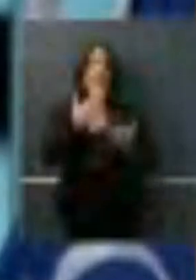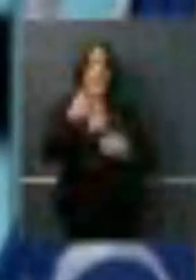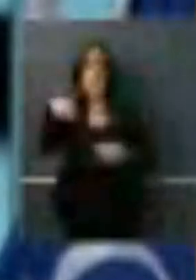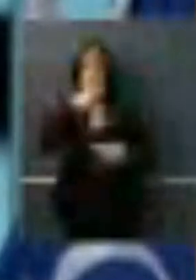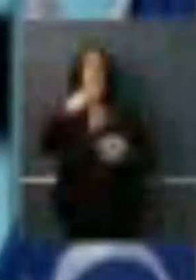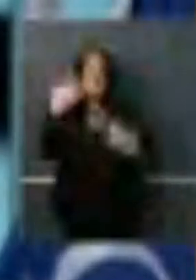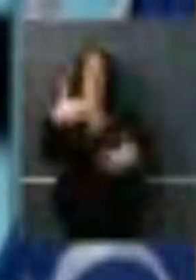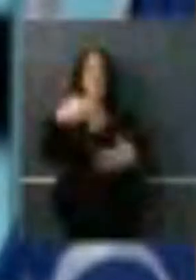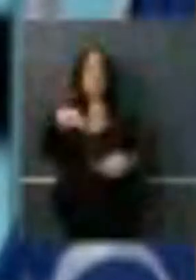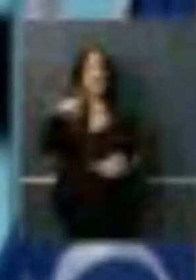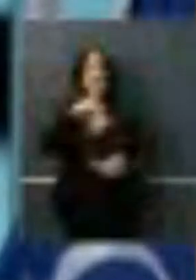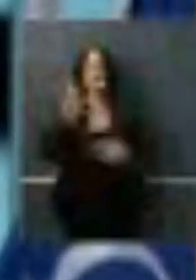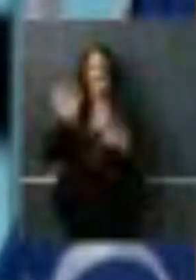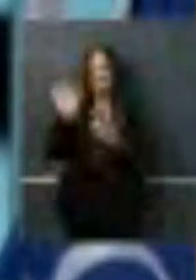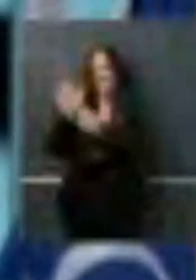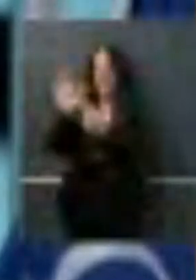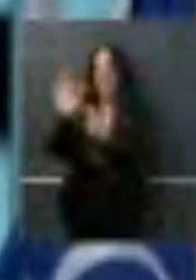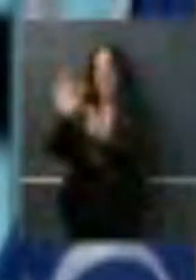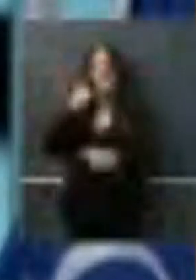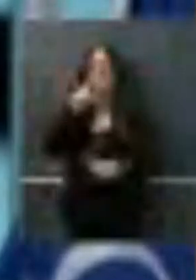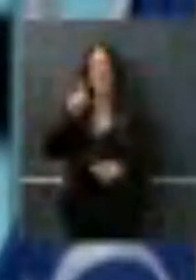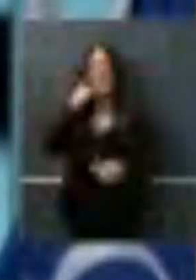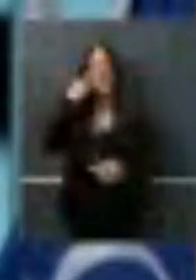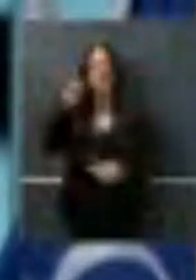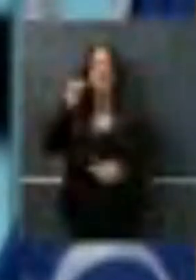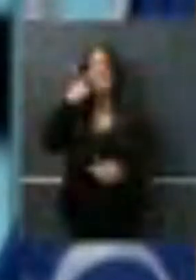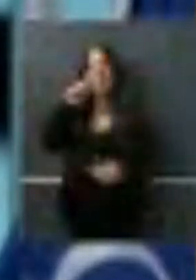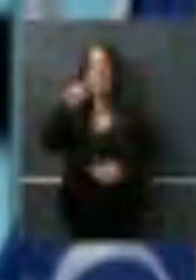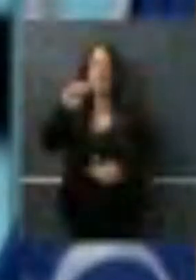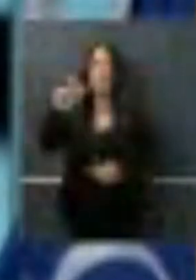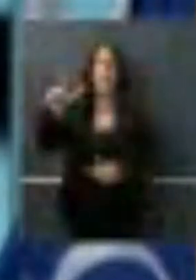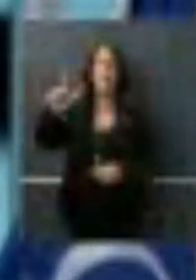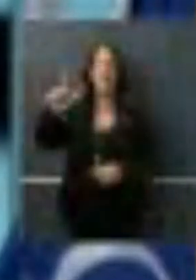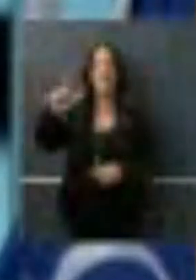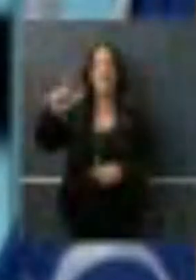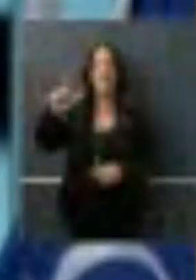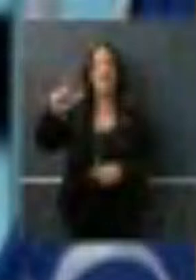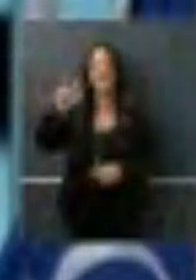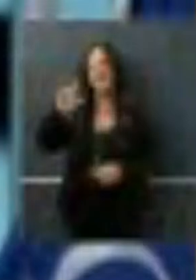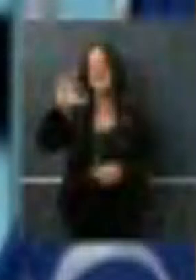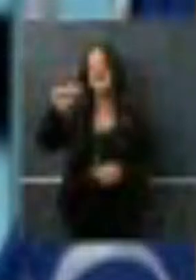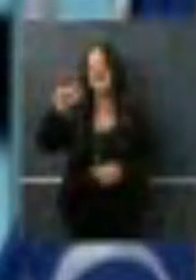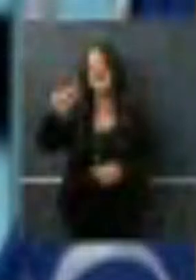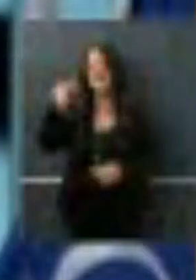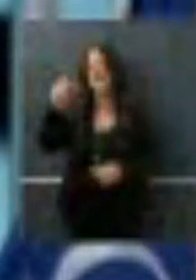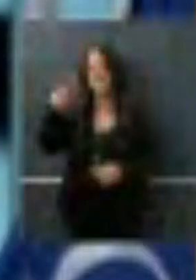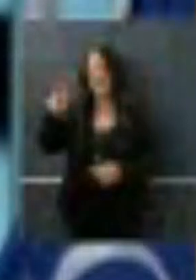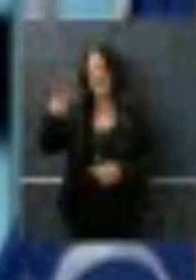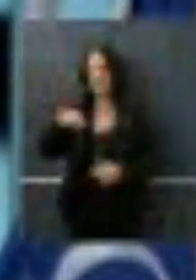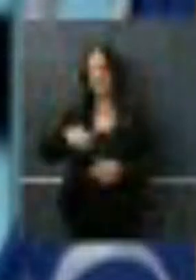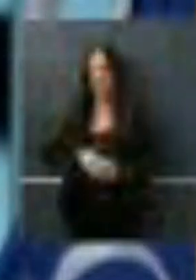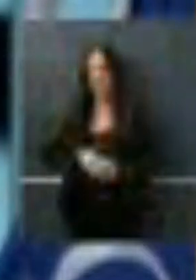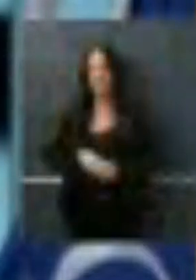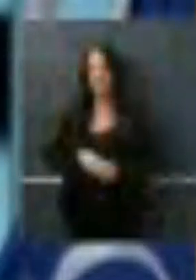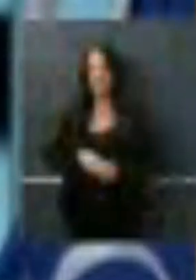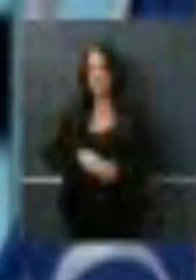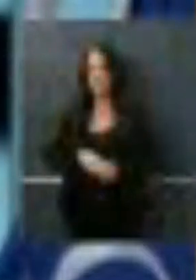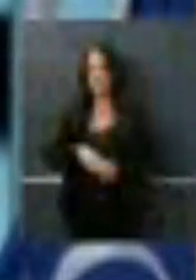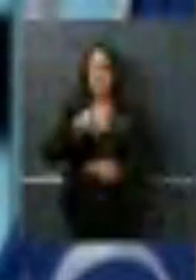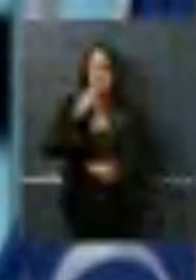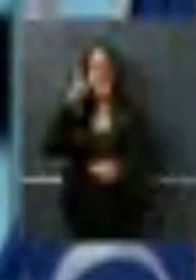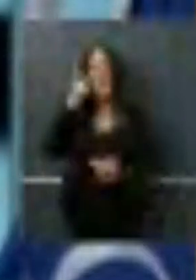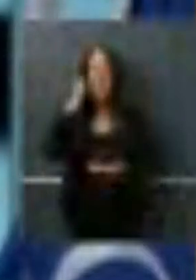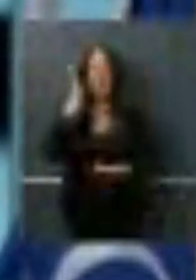All.ca.gov website. Remember, just 2 days ago, we had a call to ask for people to volunteer their time,